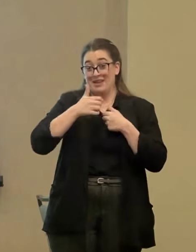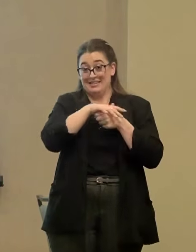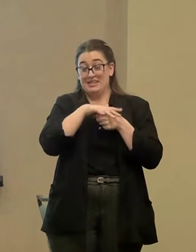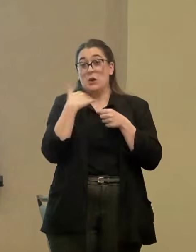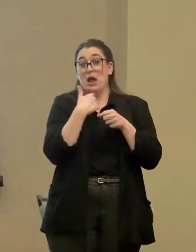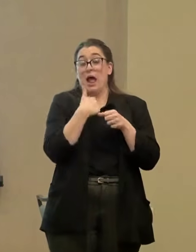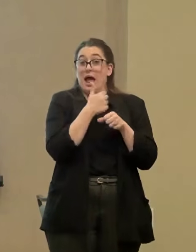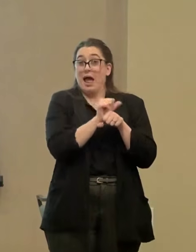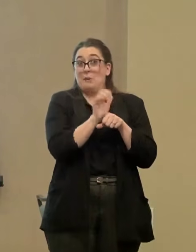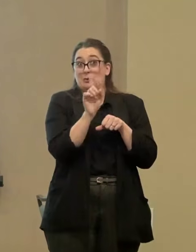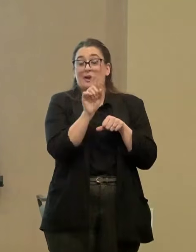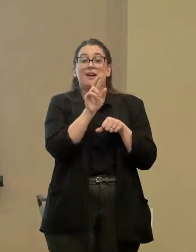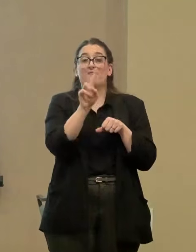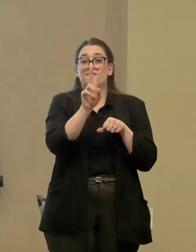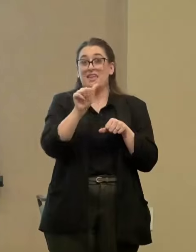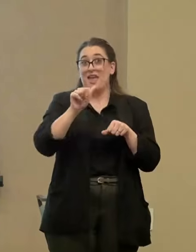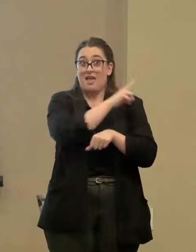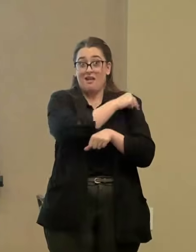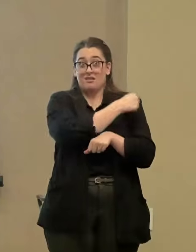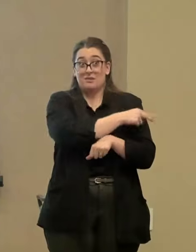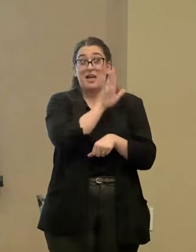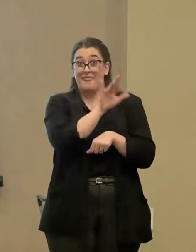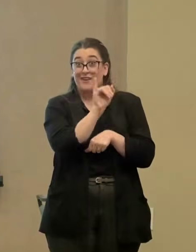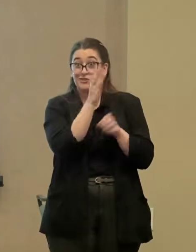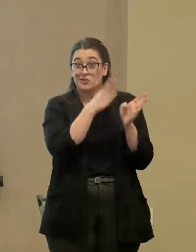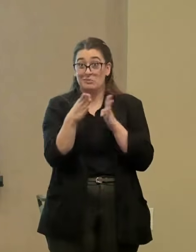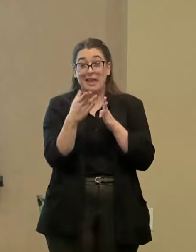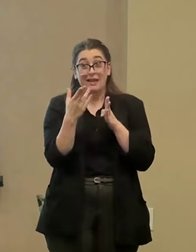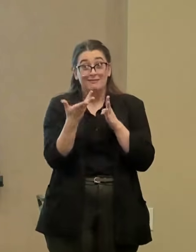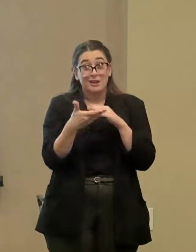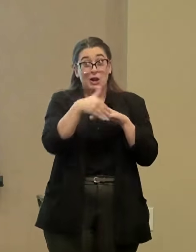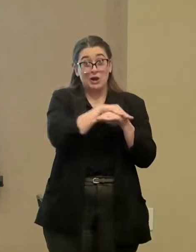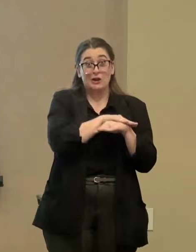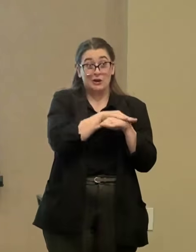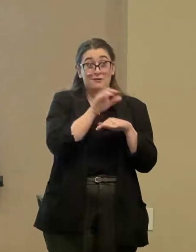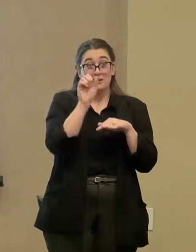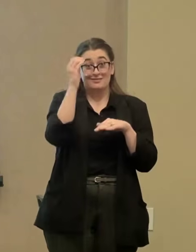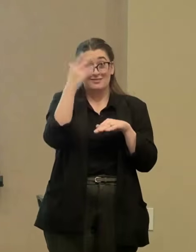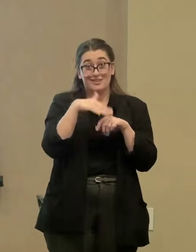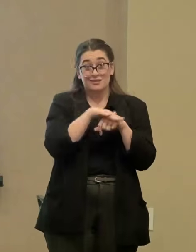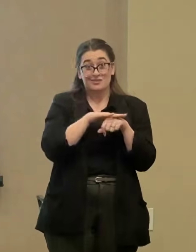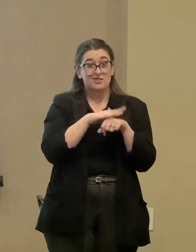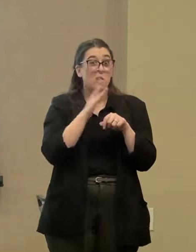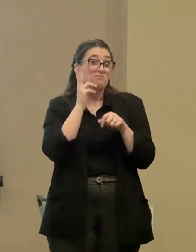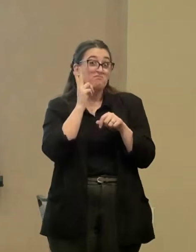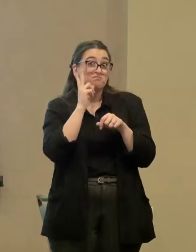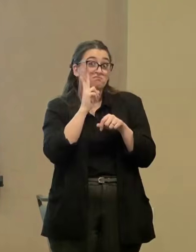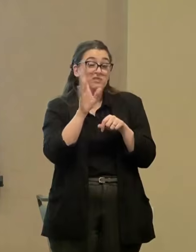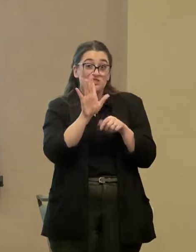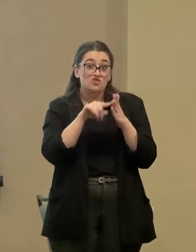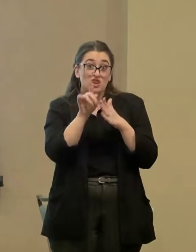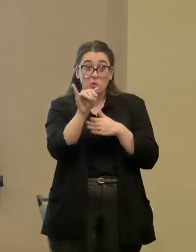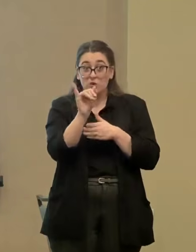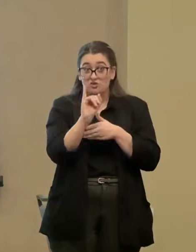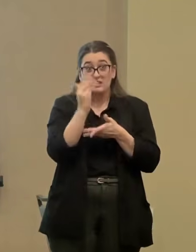Veteran Affairs Hospital, and it was covered by their insurance plan. So I would challenge you to look into your insurance plan because it may actually